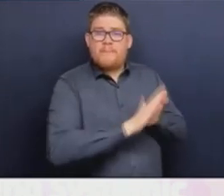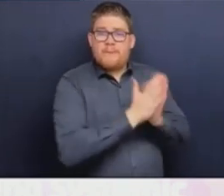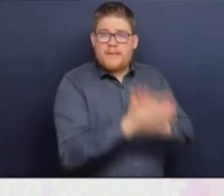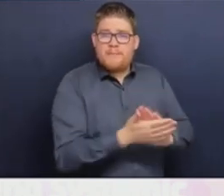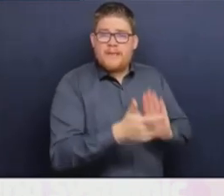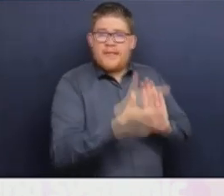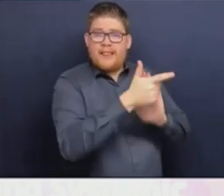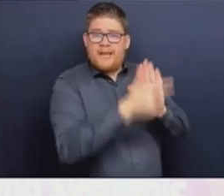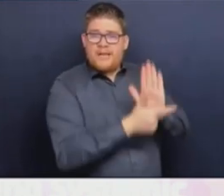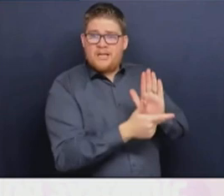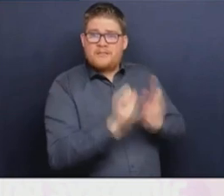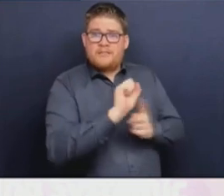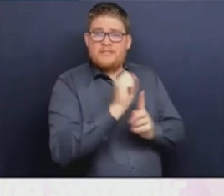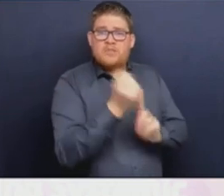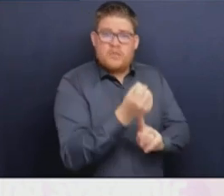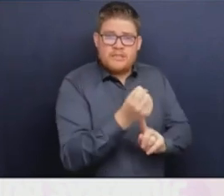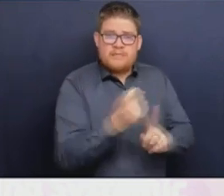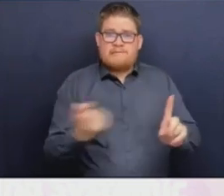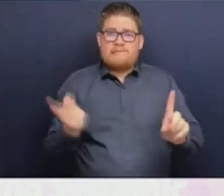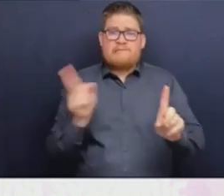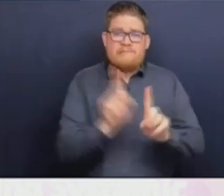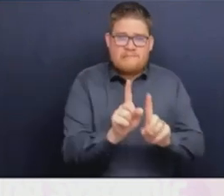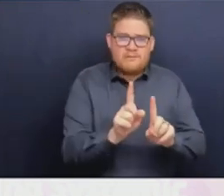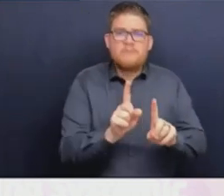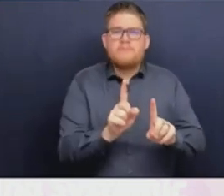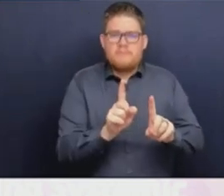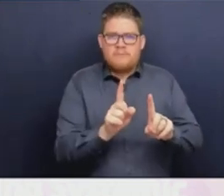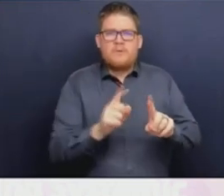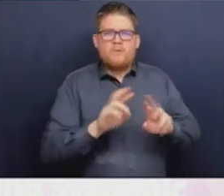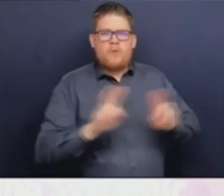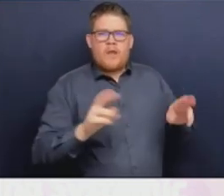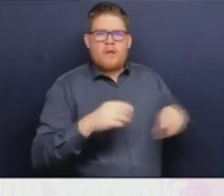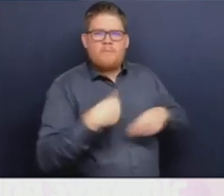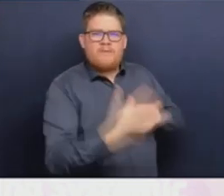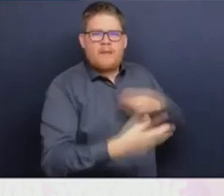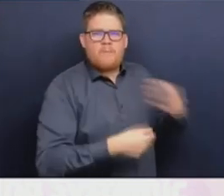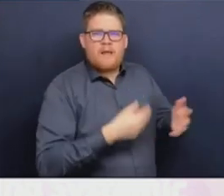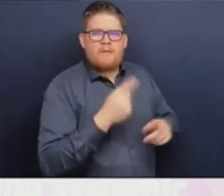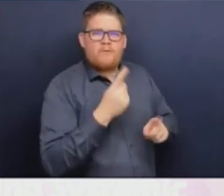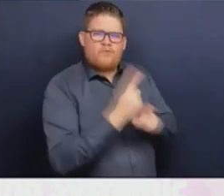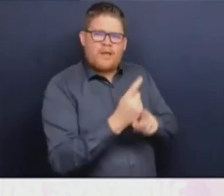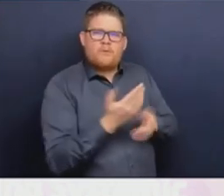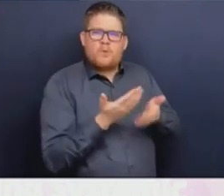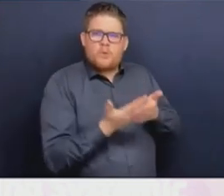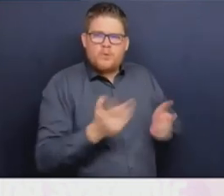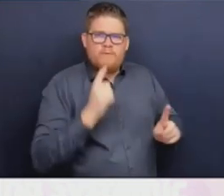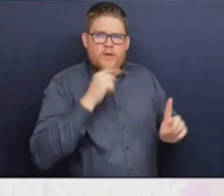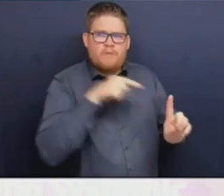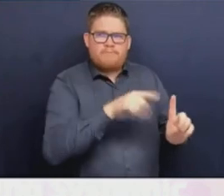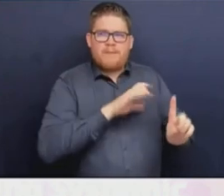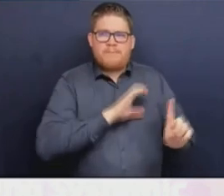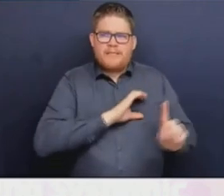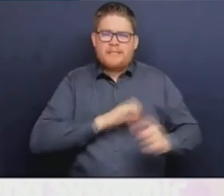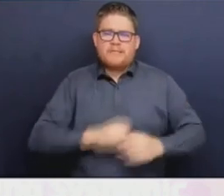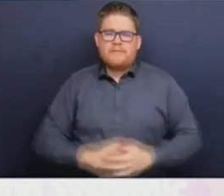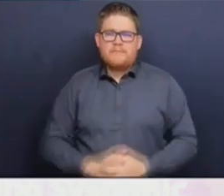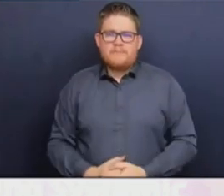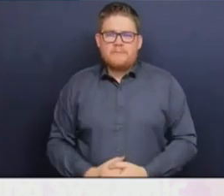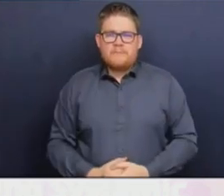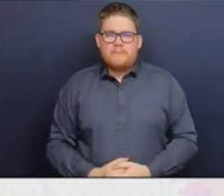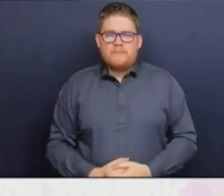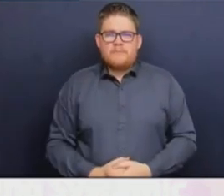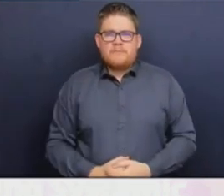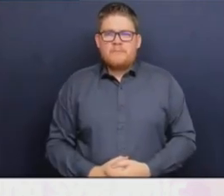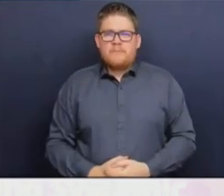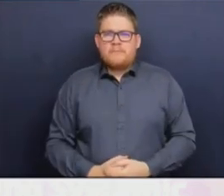all-party committee report, and we're going to be moving quickly on those. The rest of it, Minister Farnworth will have more to say about that in the days ahead. With